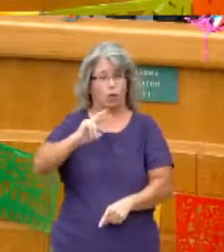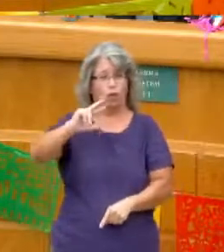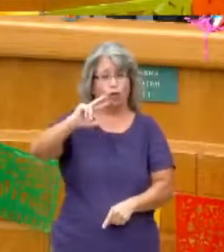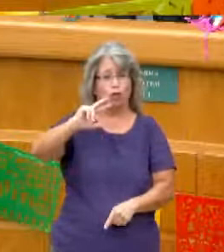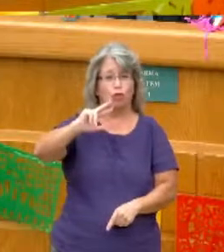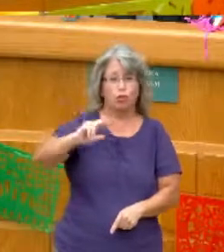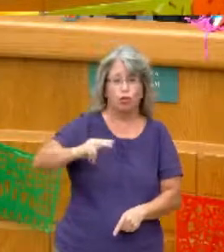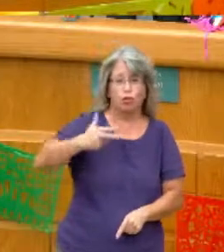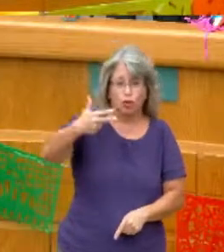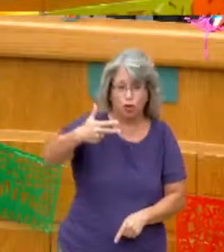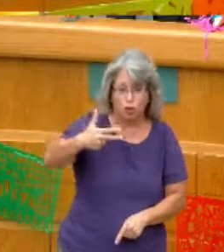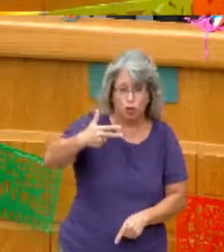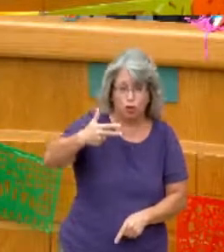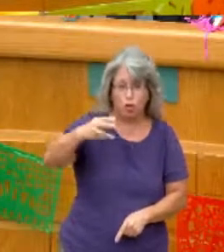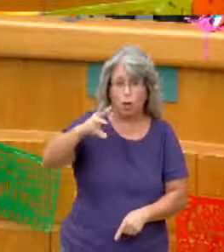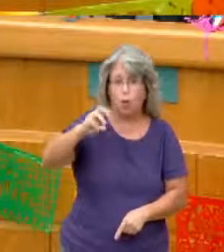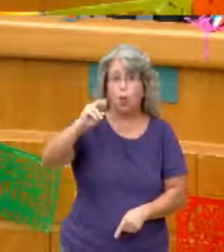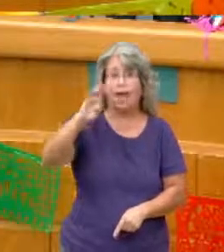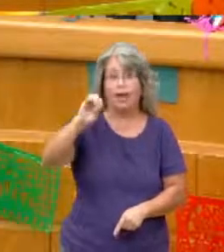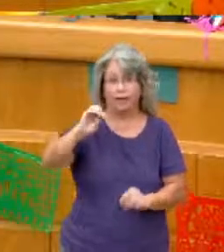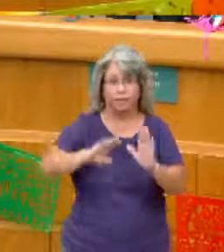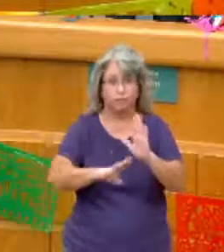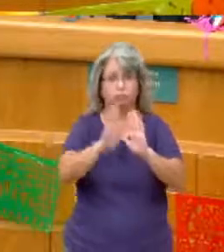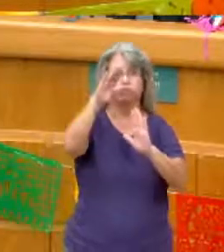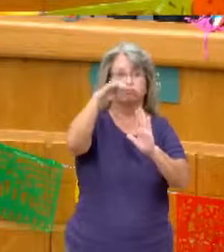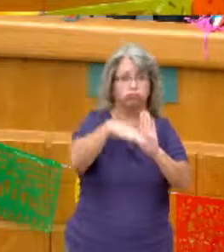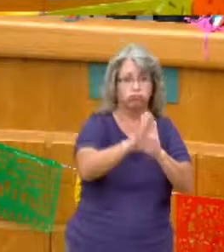down on the other side. Next slide.